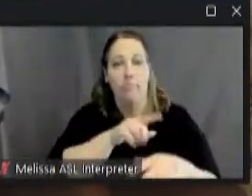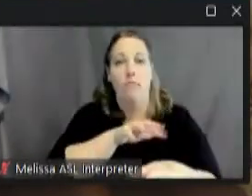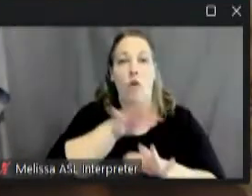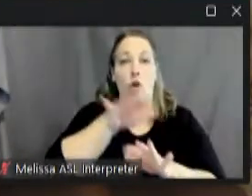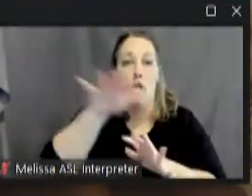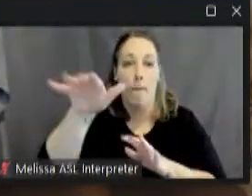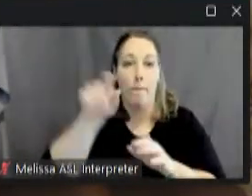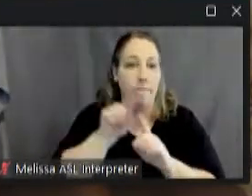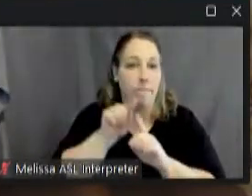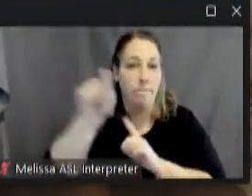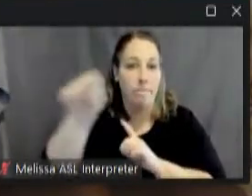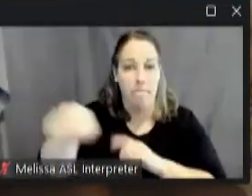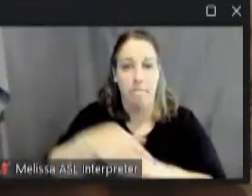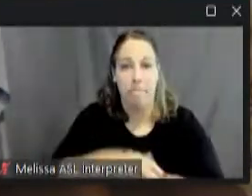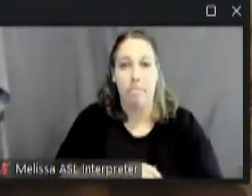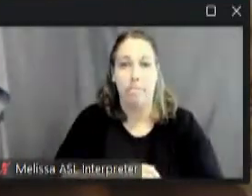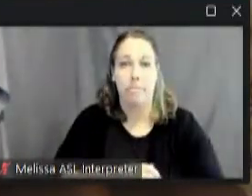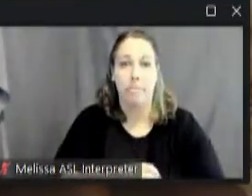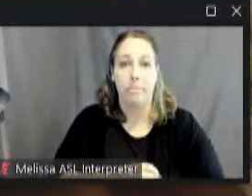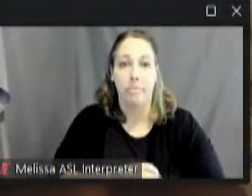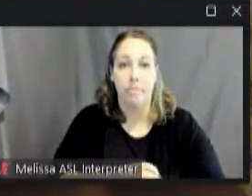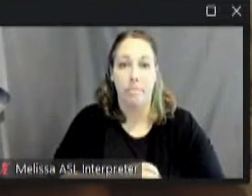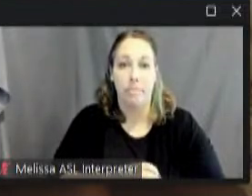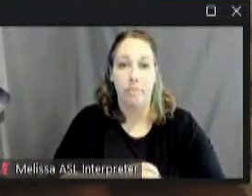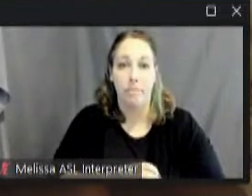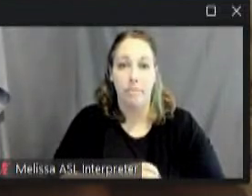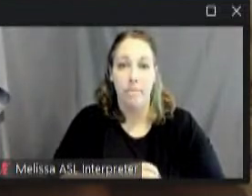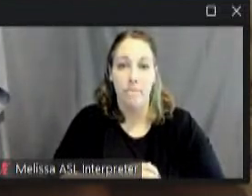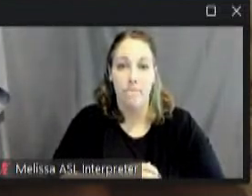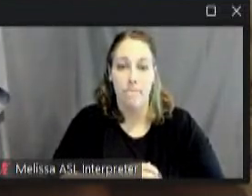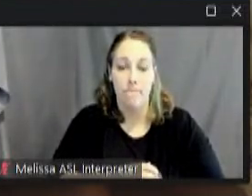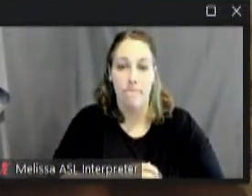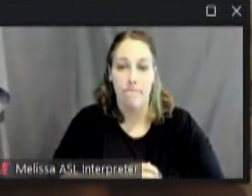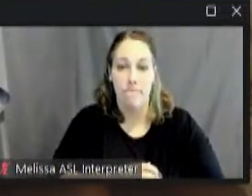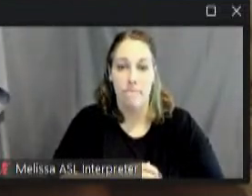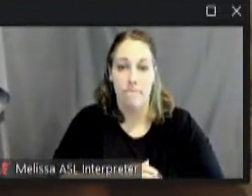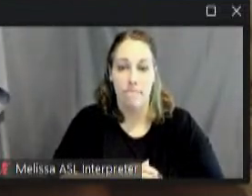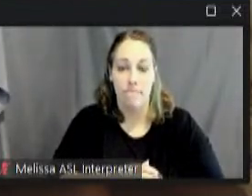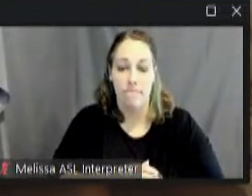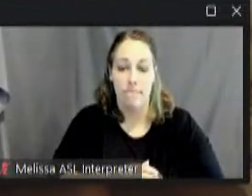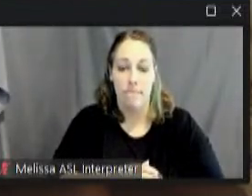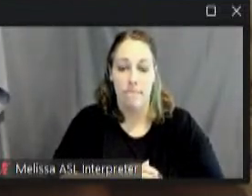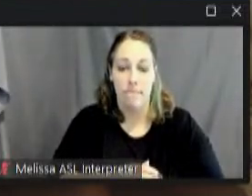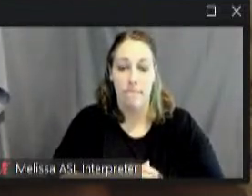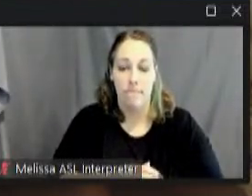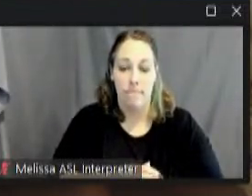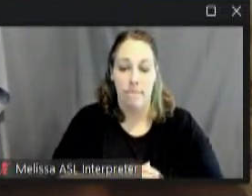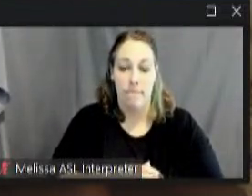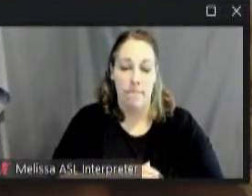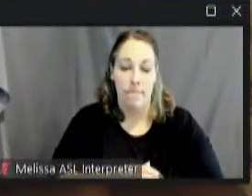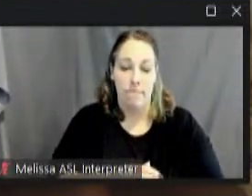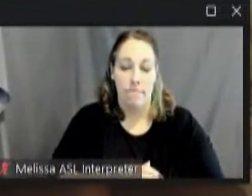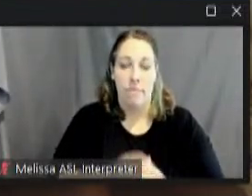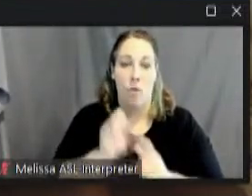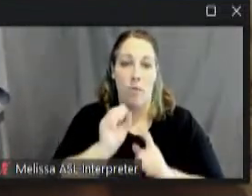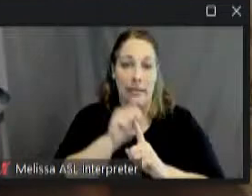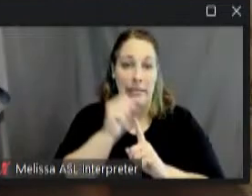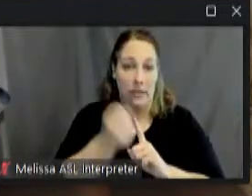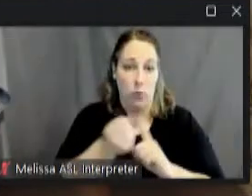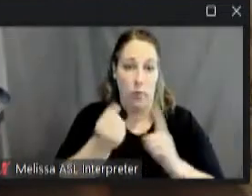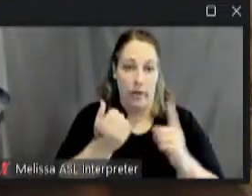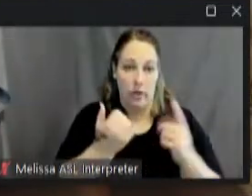In addition to what the situation is now, we see almost a